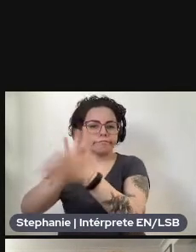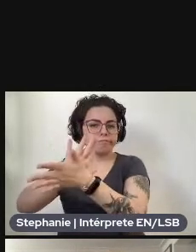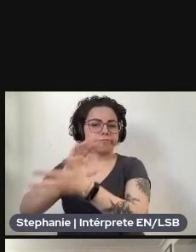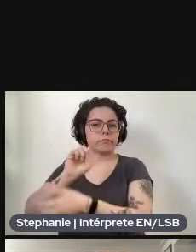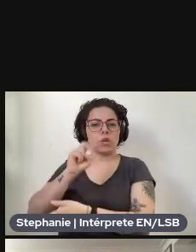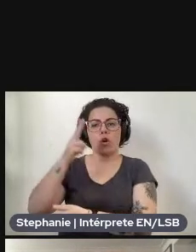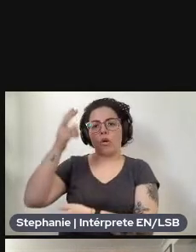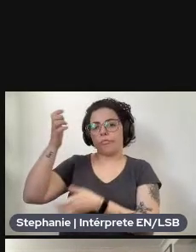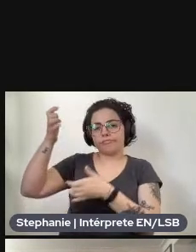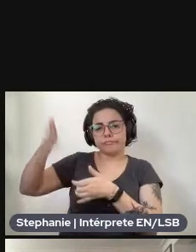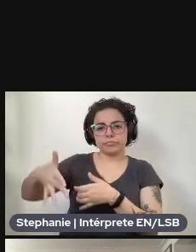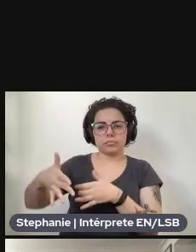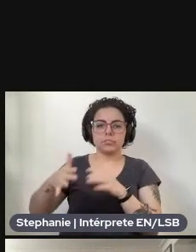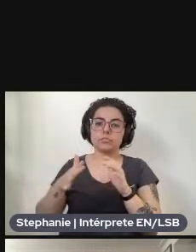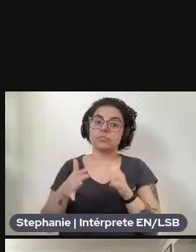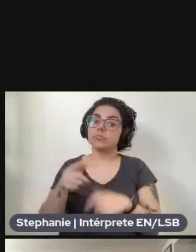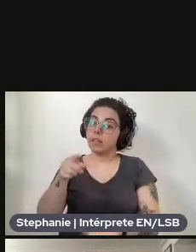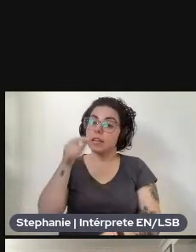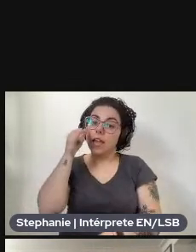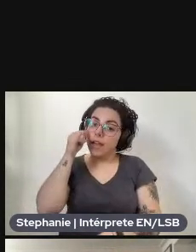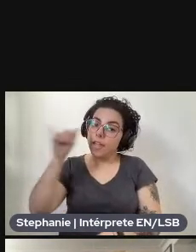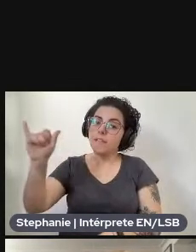that happen to your cat.